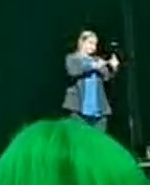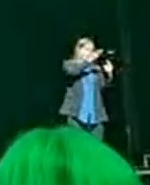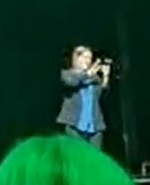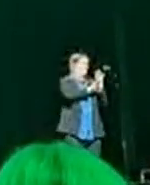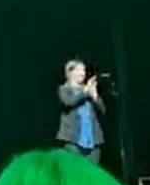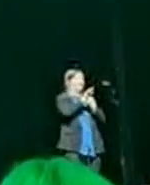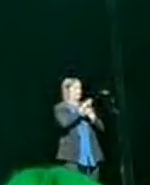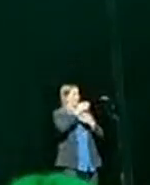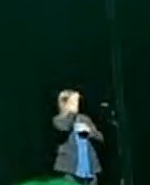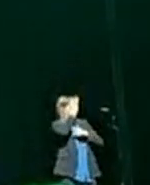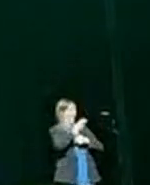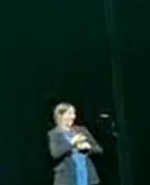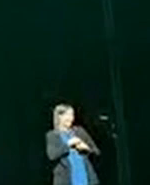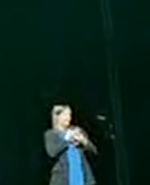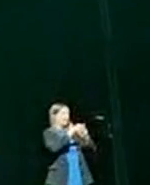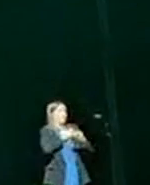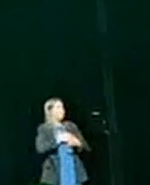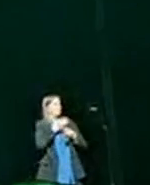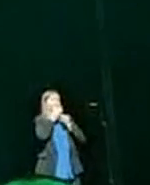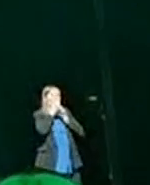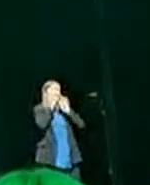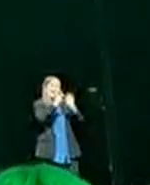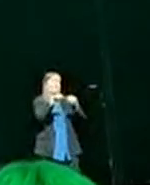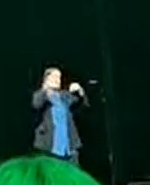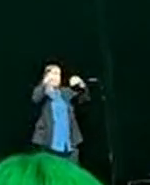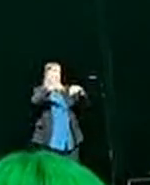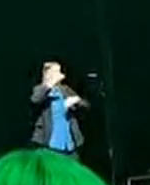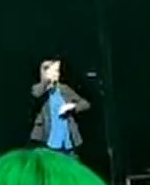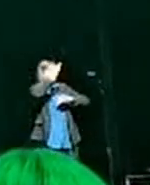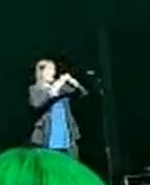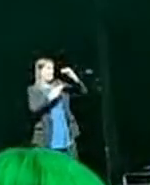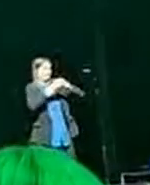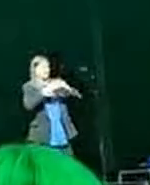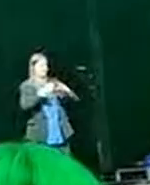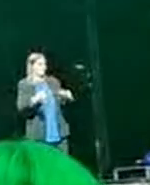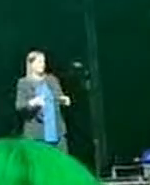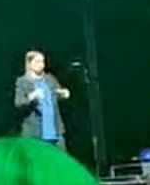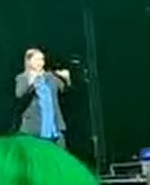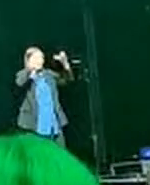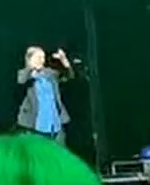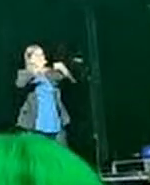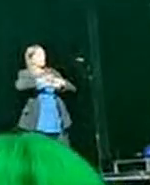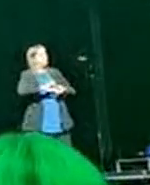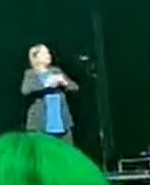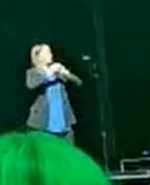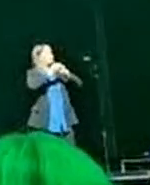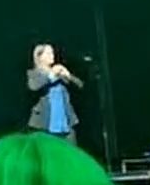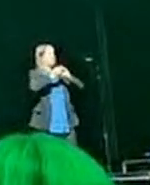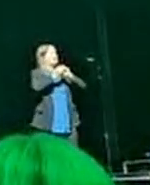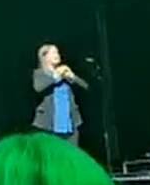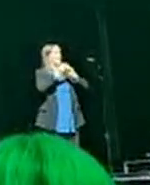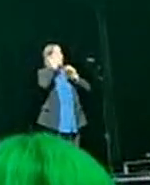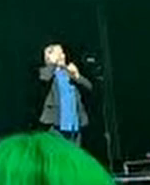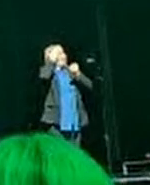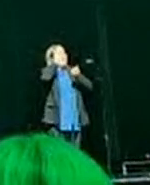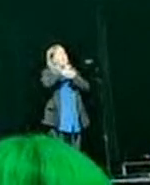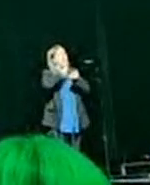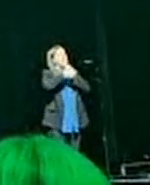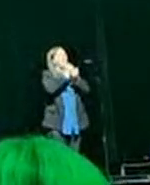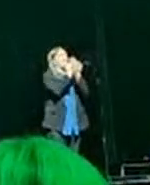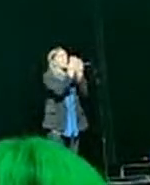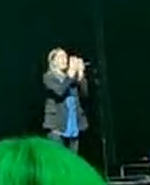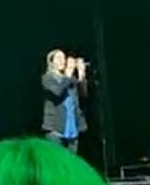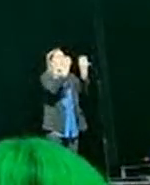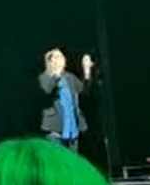I want to ask this building to create a memorial wall for those who have helped us get to